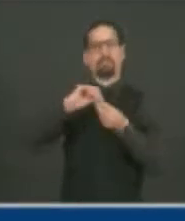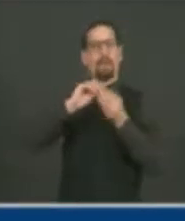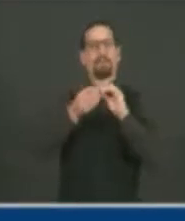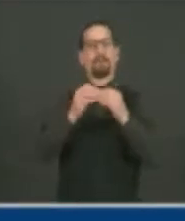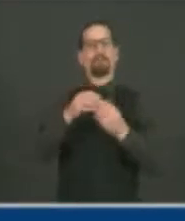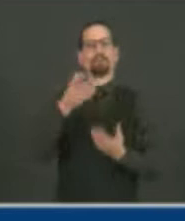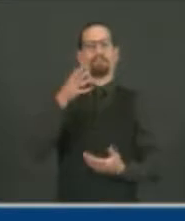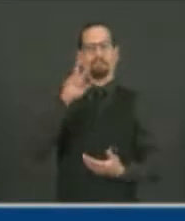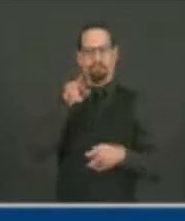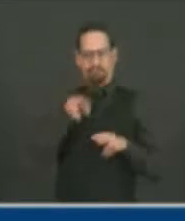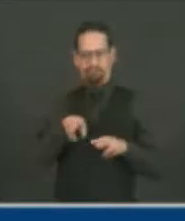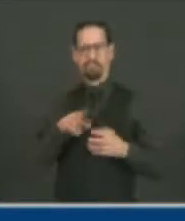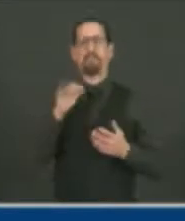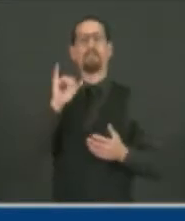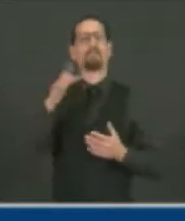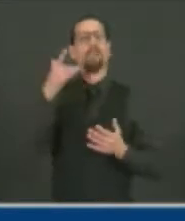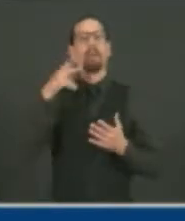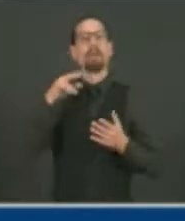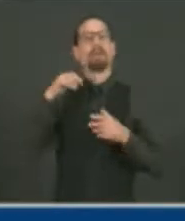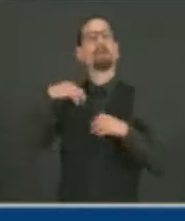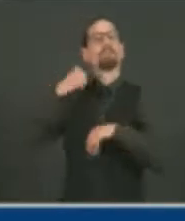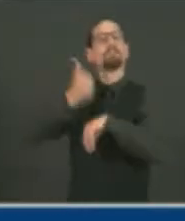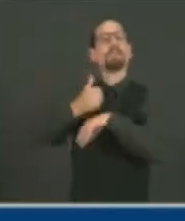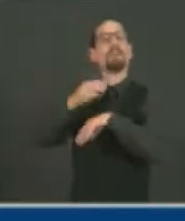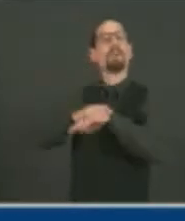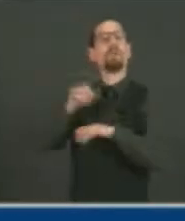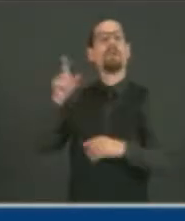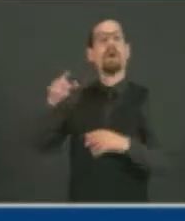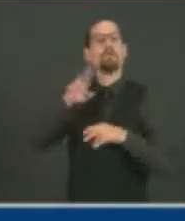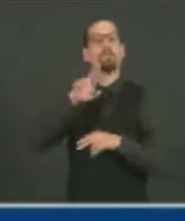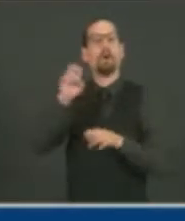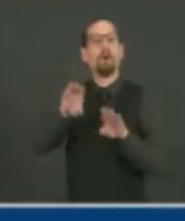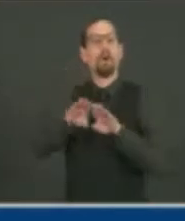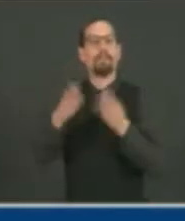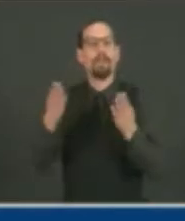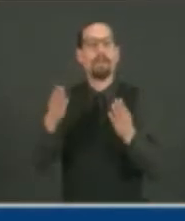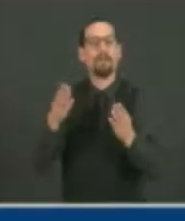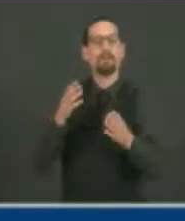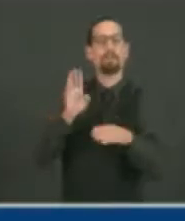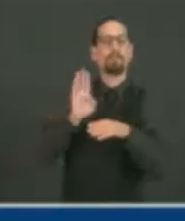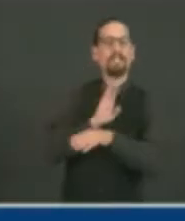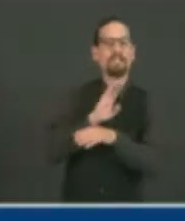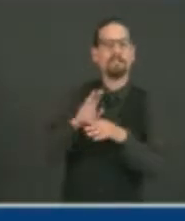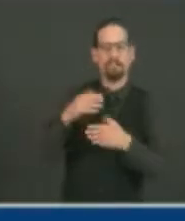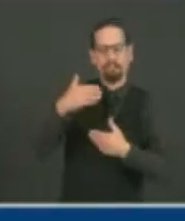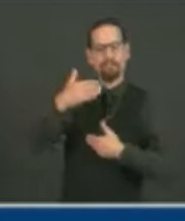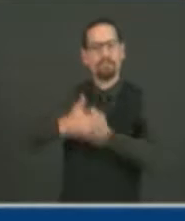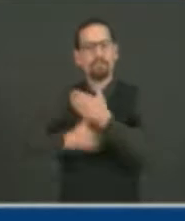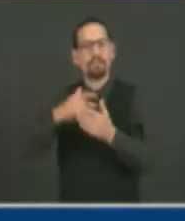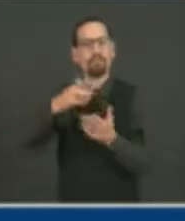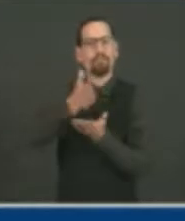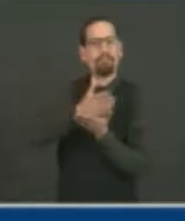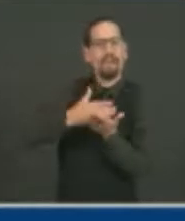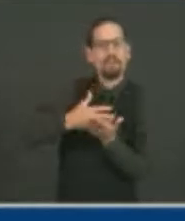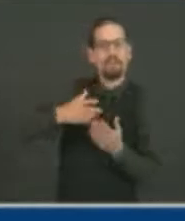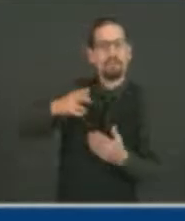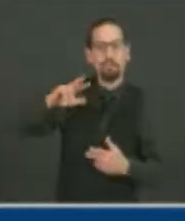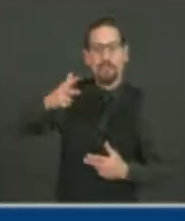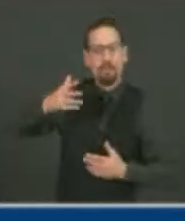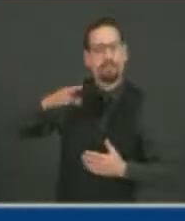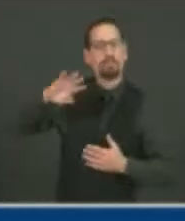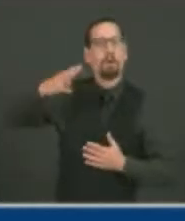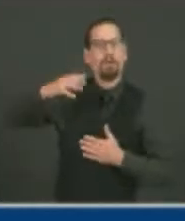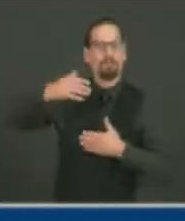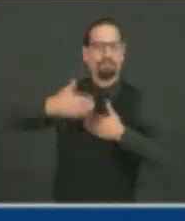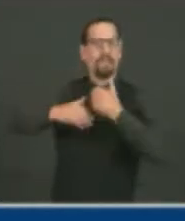in the top graph, the percent positive, the red line is drawn at 5%. To remind